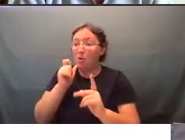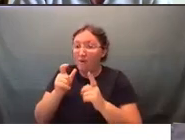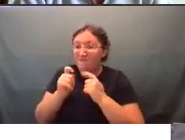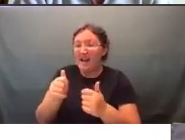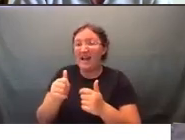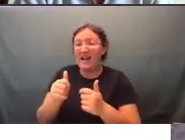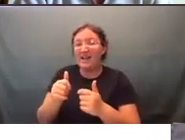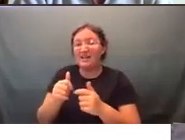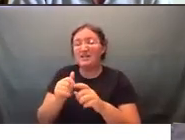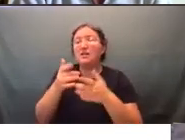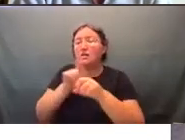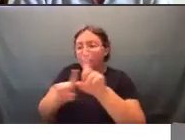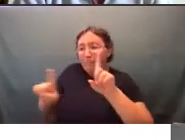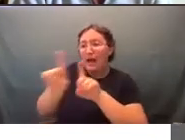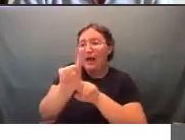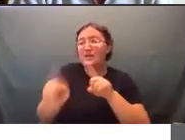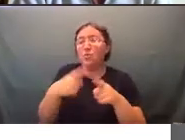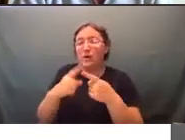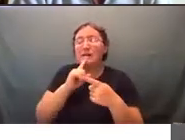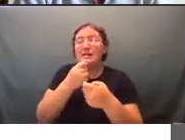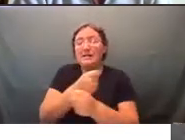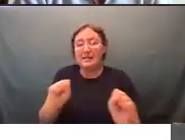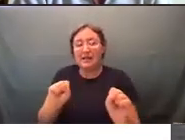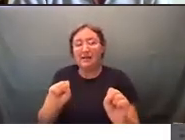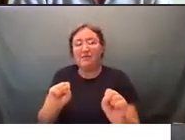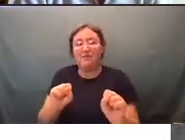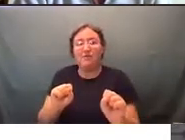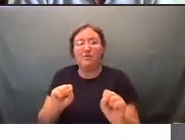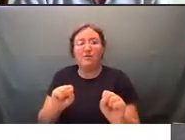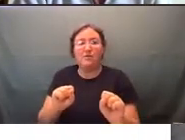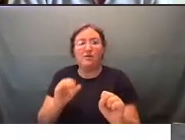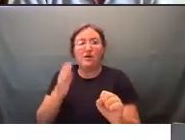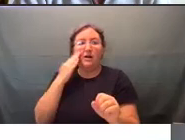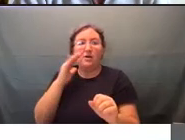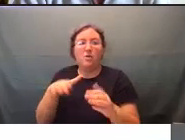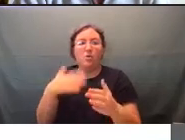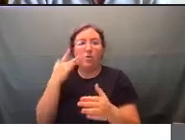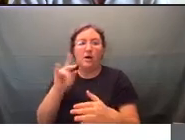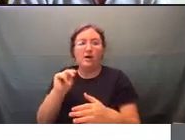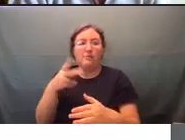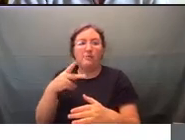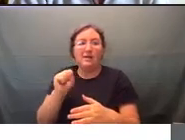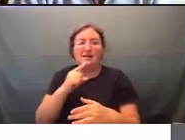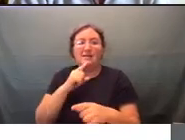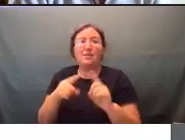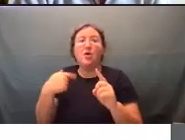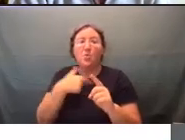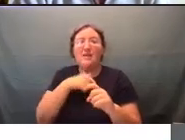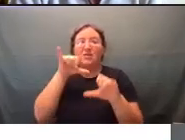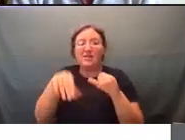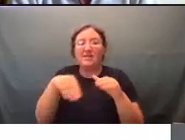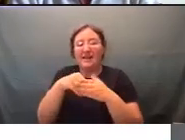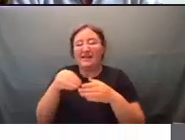pass when safe to do so. And we're always, I don't know why the NPS has to say it, but we're staying inside these